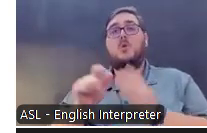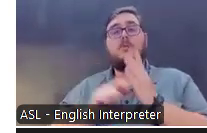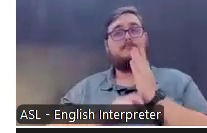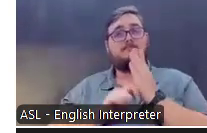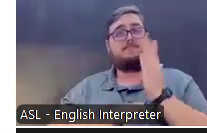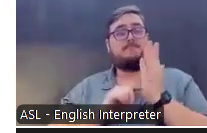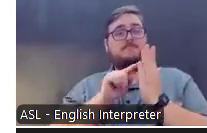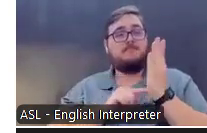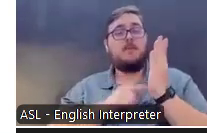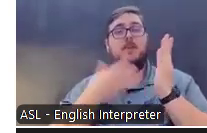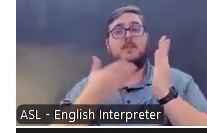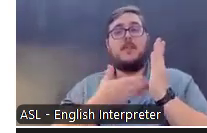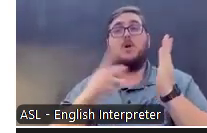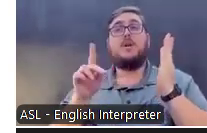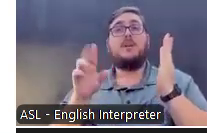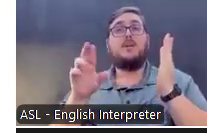about 504.